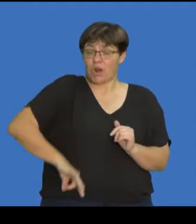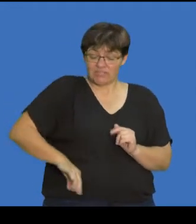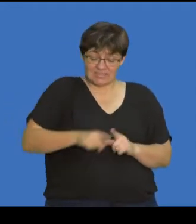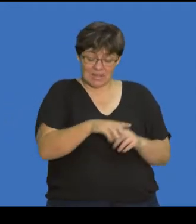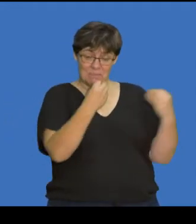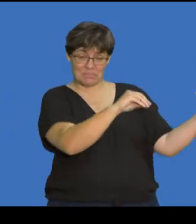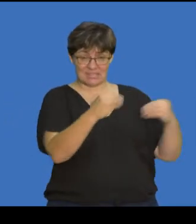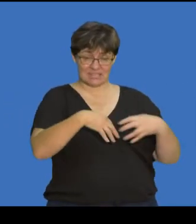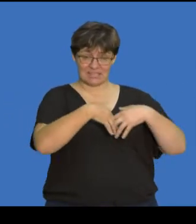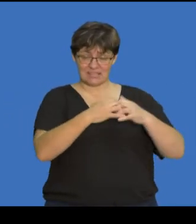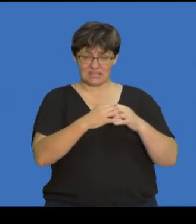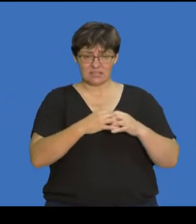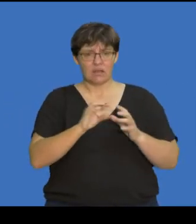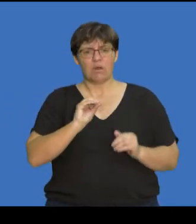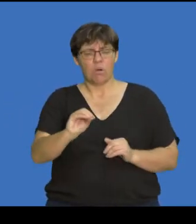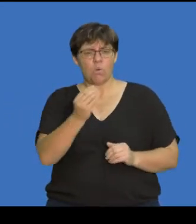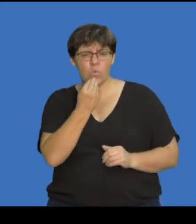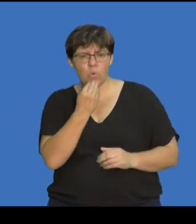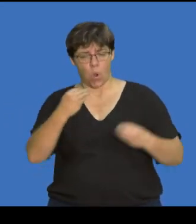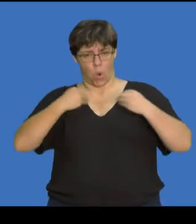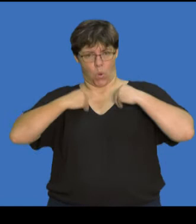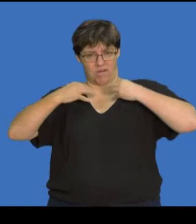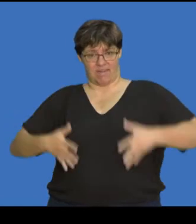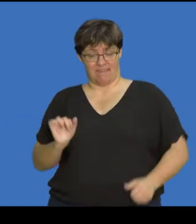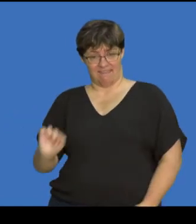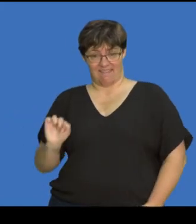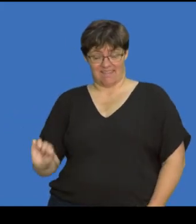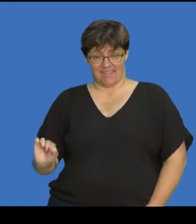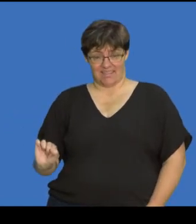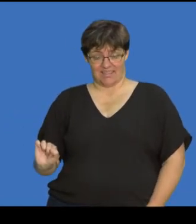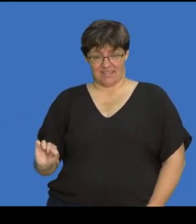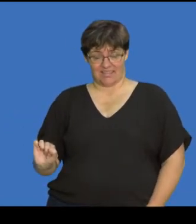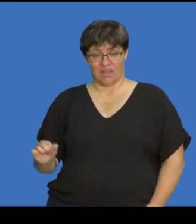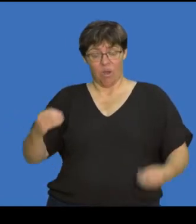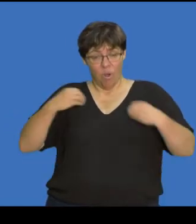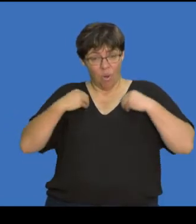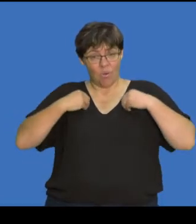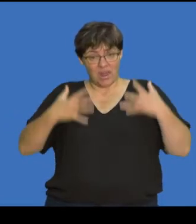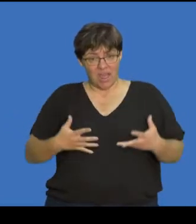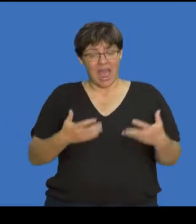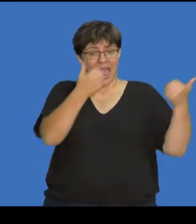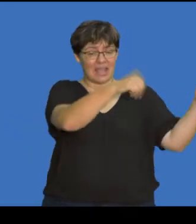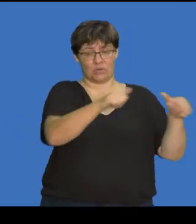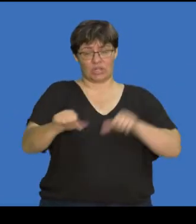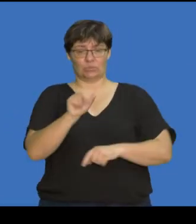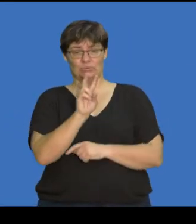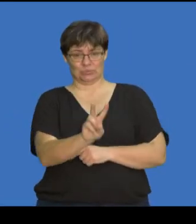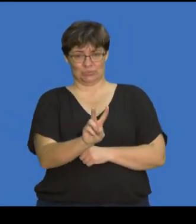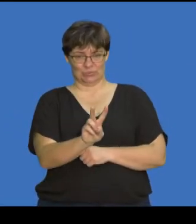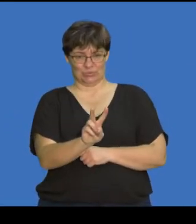enterprise, belongs to the owner. And the owner has two accounts that